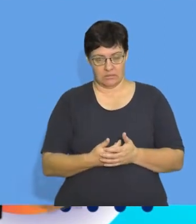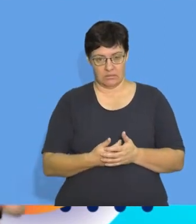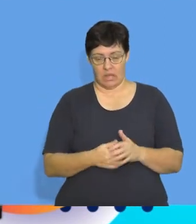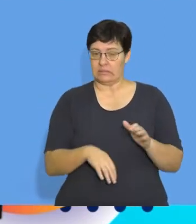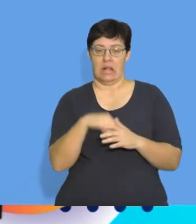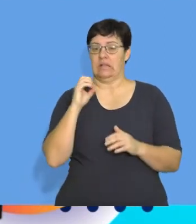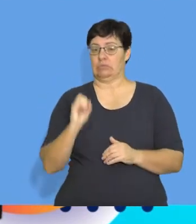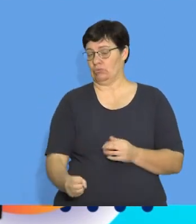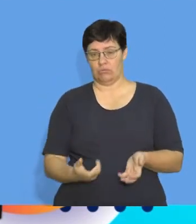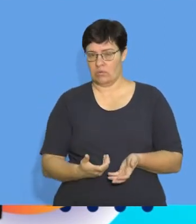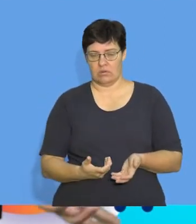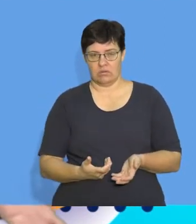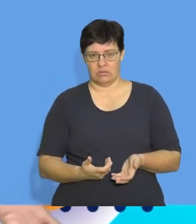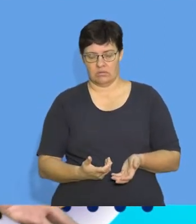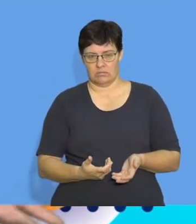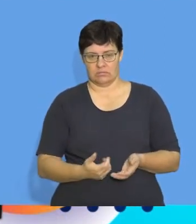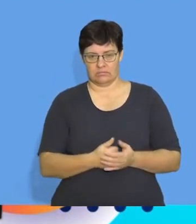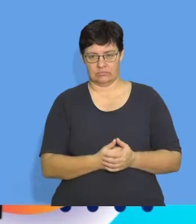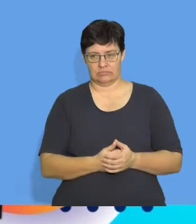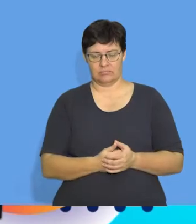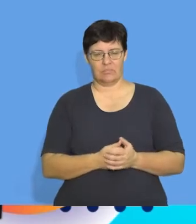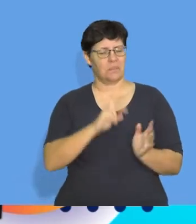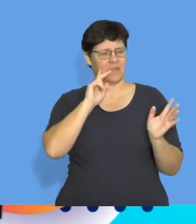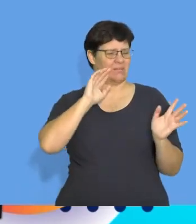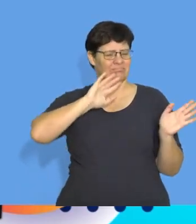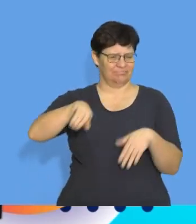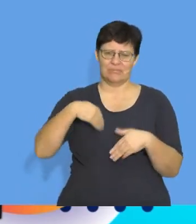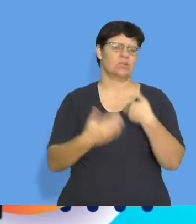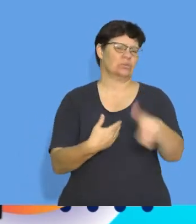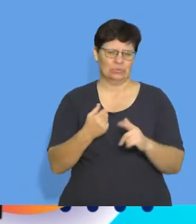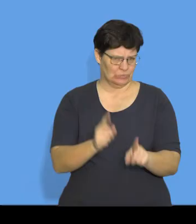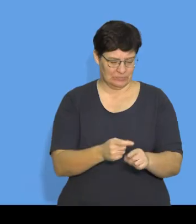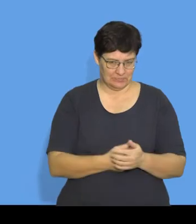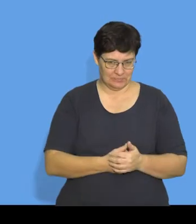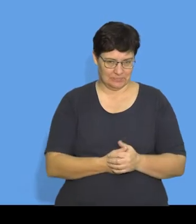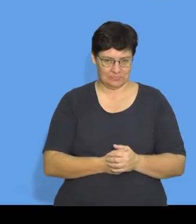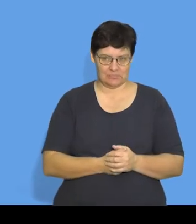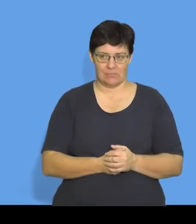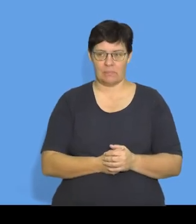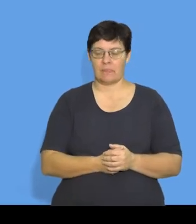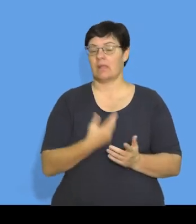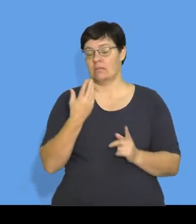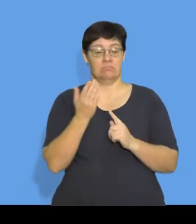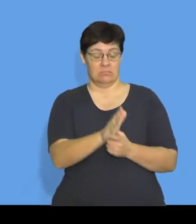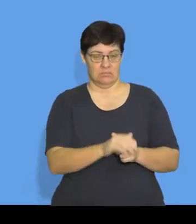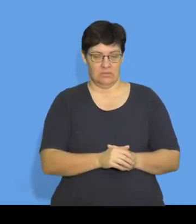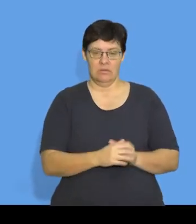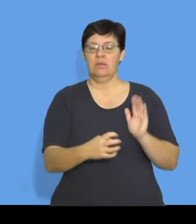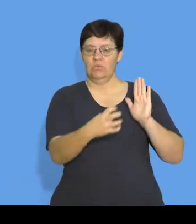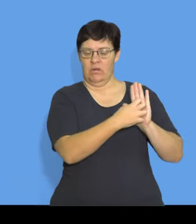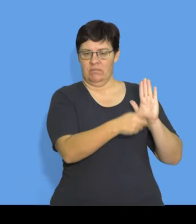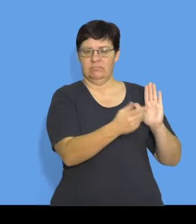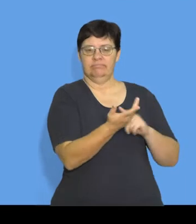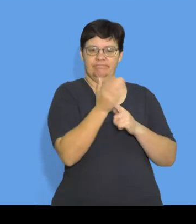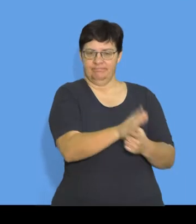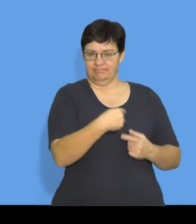it sort of just randomly stops. Just go with it. Okay, so here we go. This is my graph. So what do they